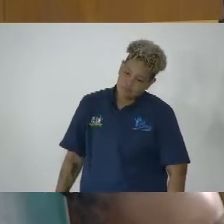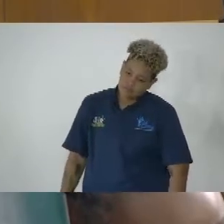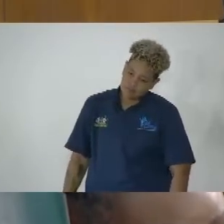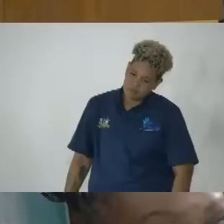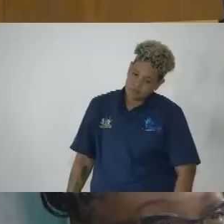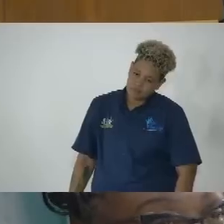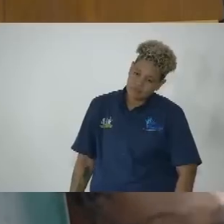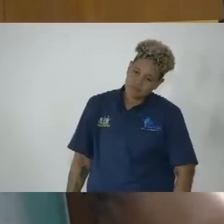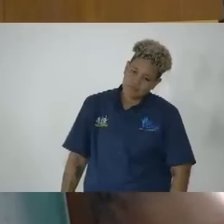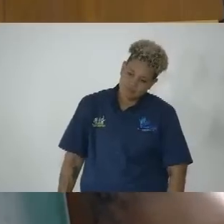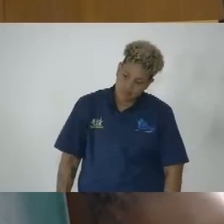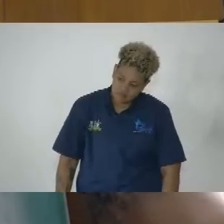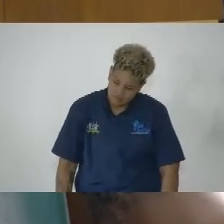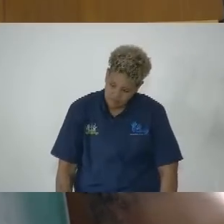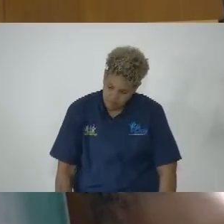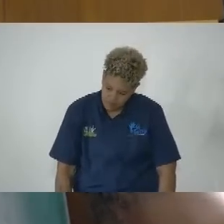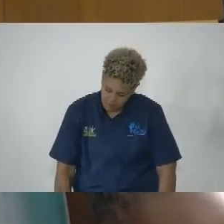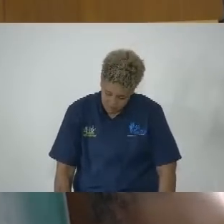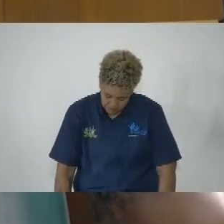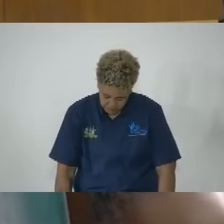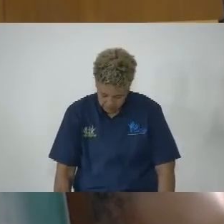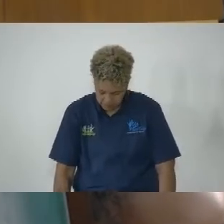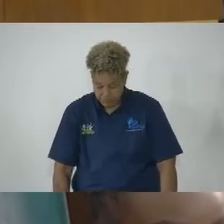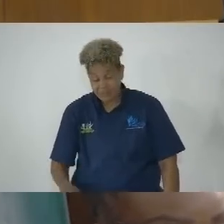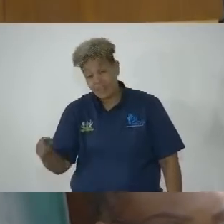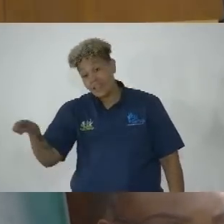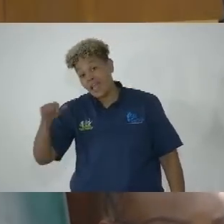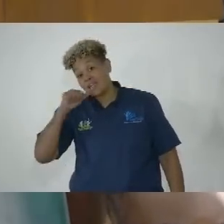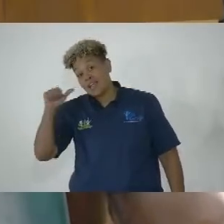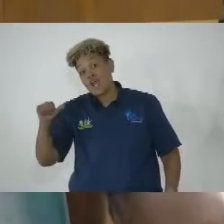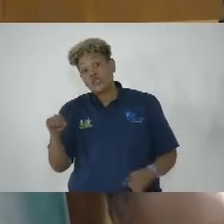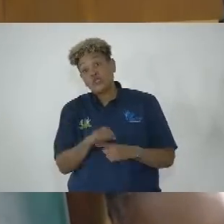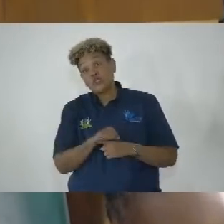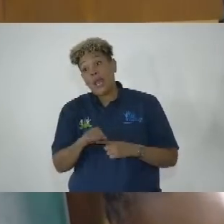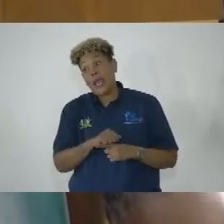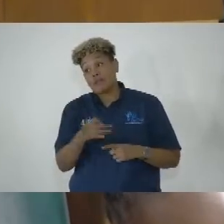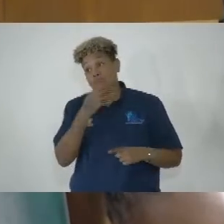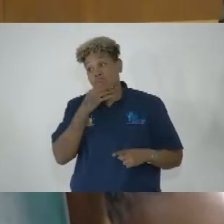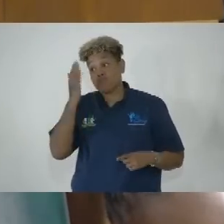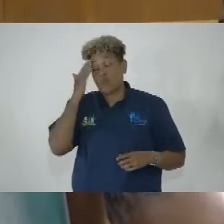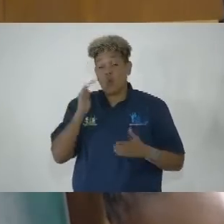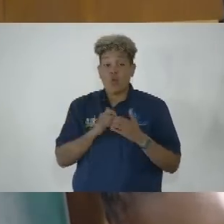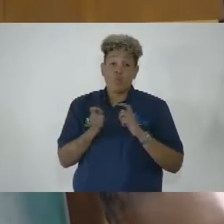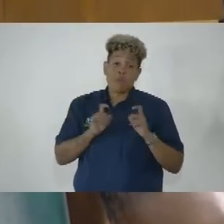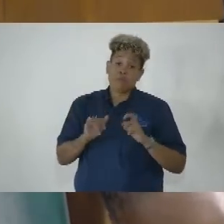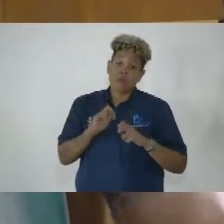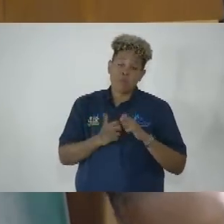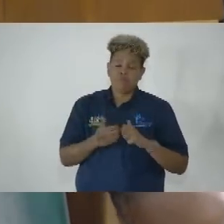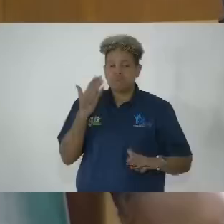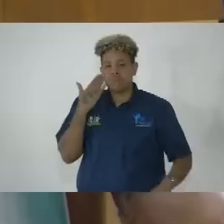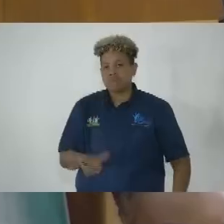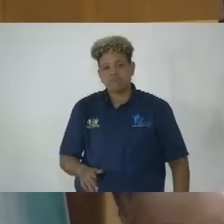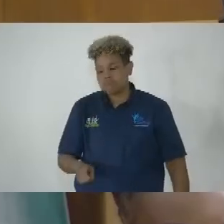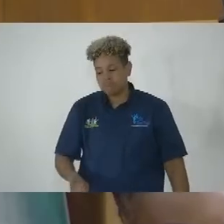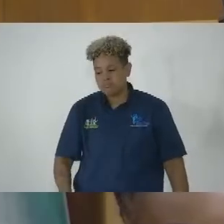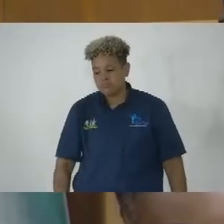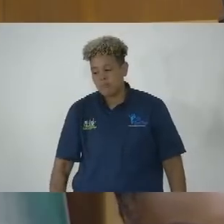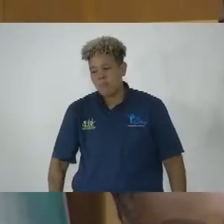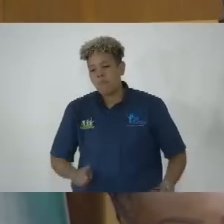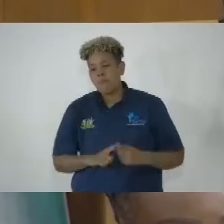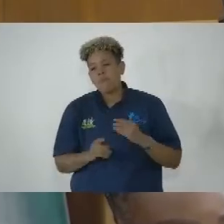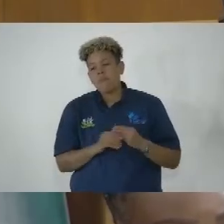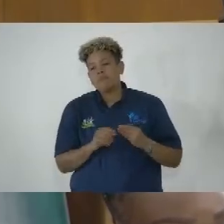social workers. They are not trained to deal with that sort of thing. And I